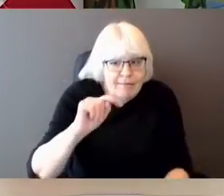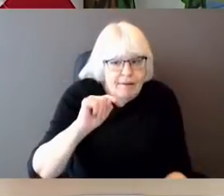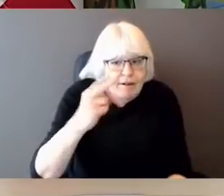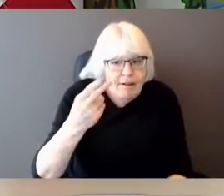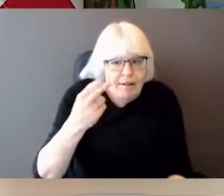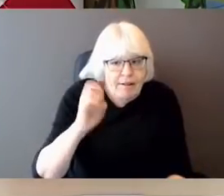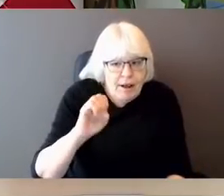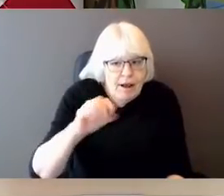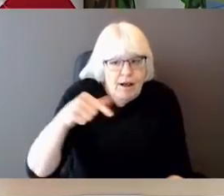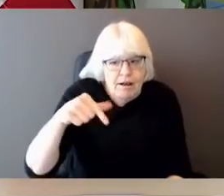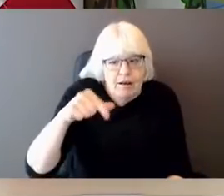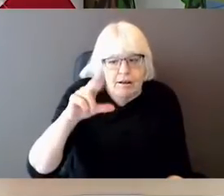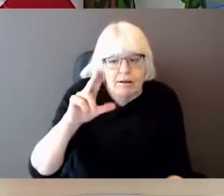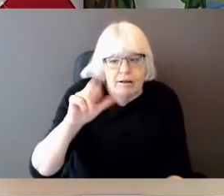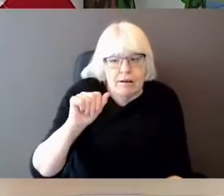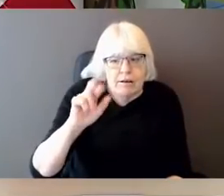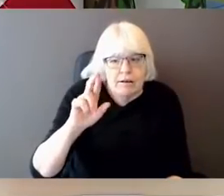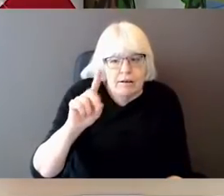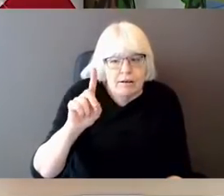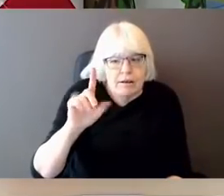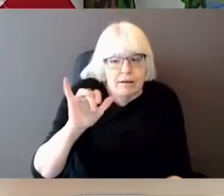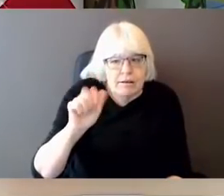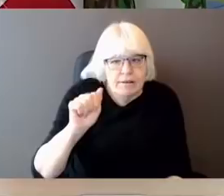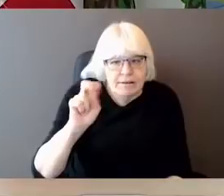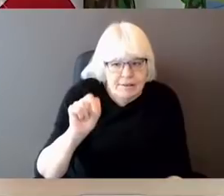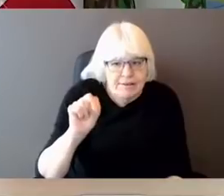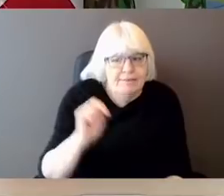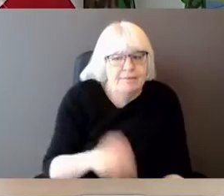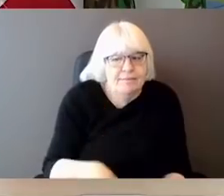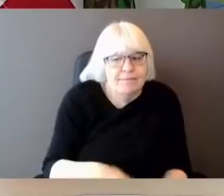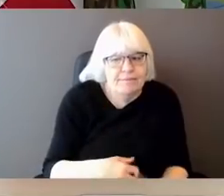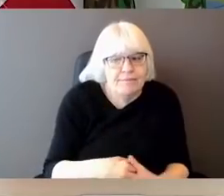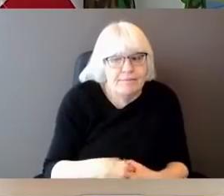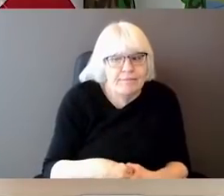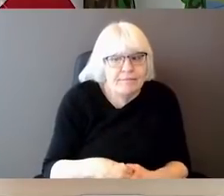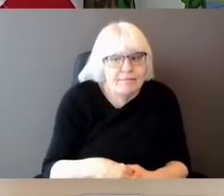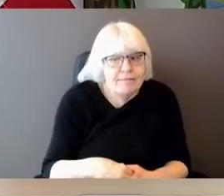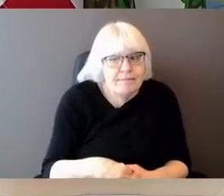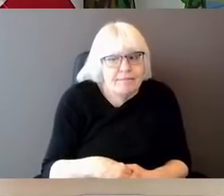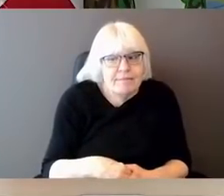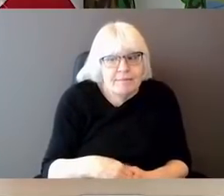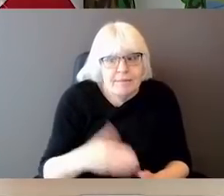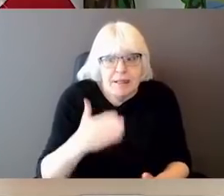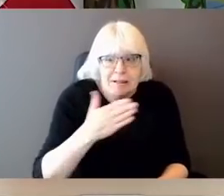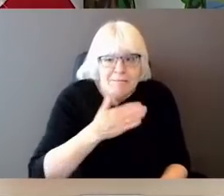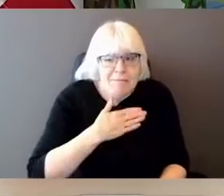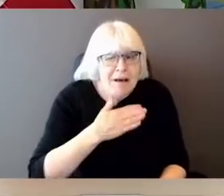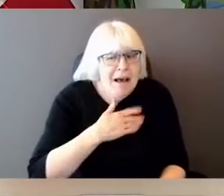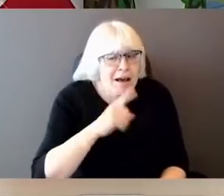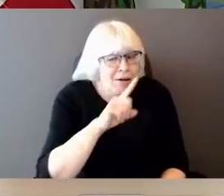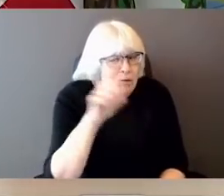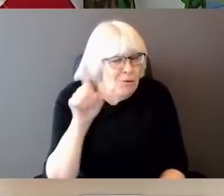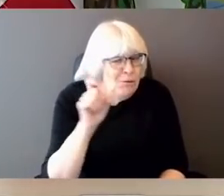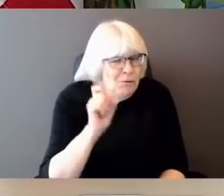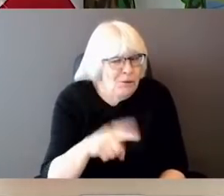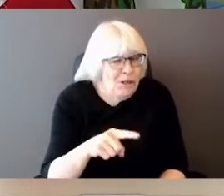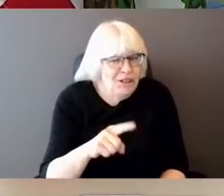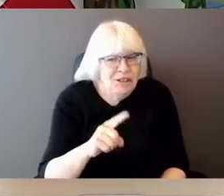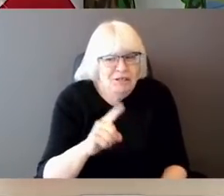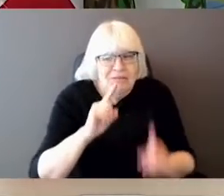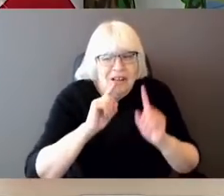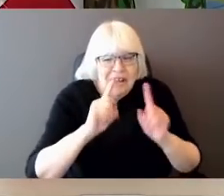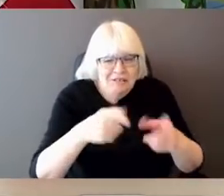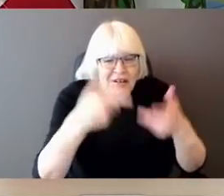Most of my questions were already answered, but I do have a couple. Where are we at for vaccinations for children under 5? What's the